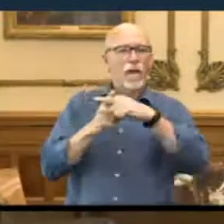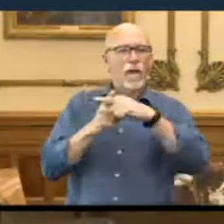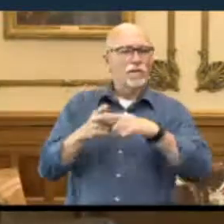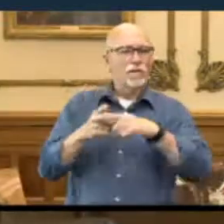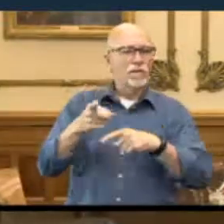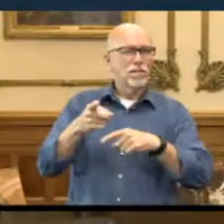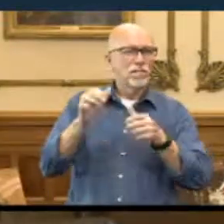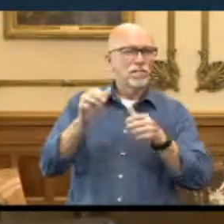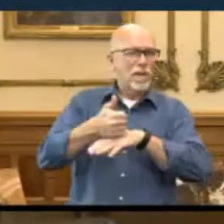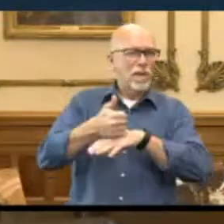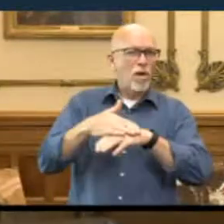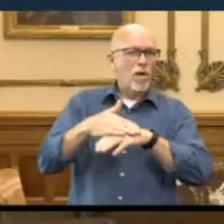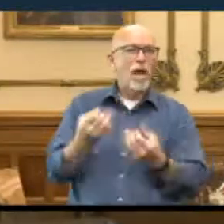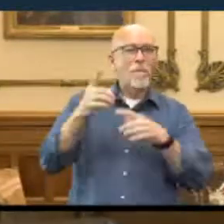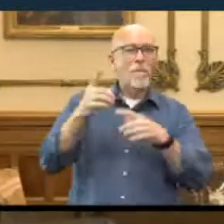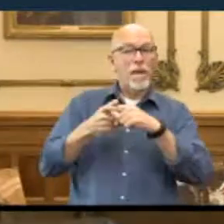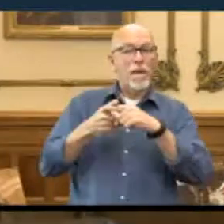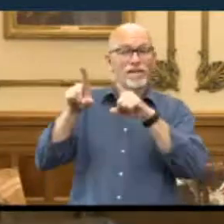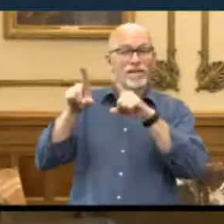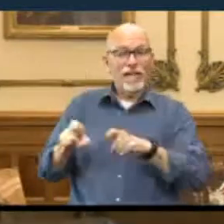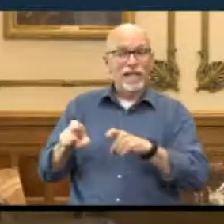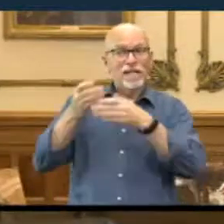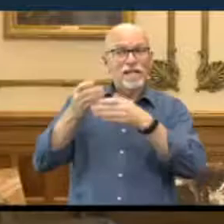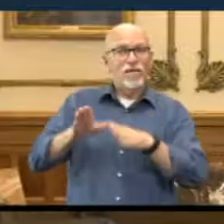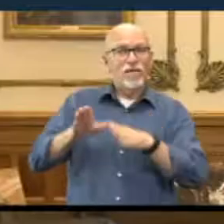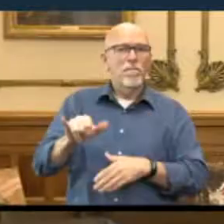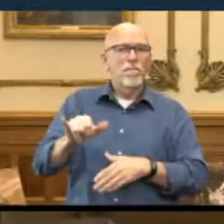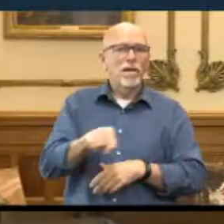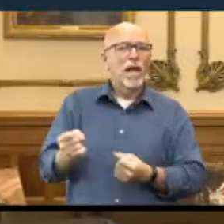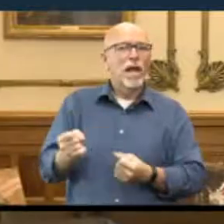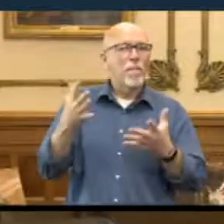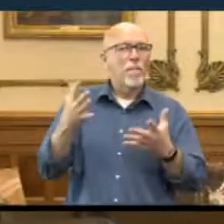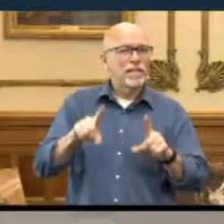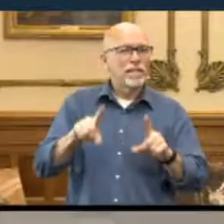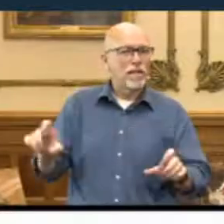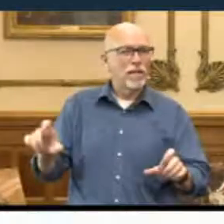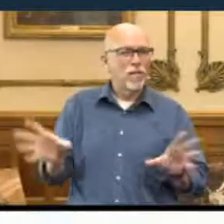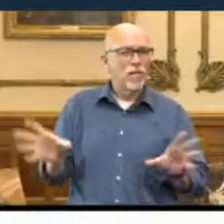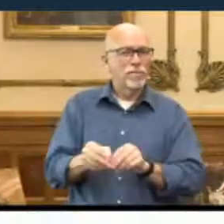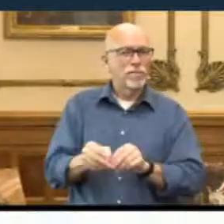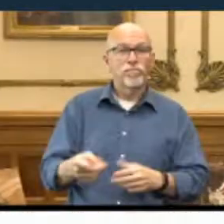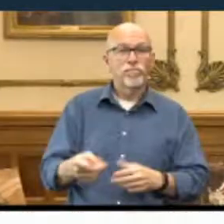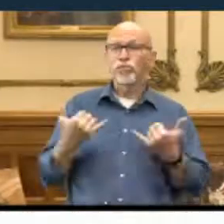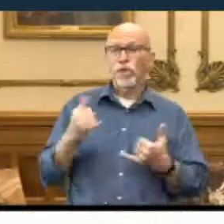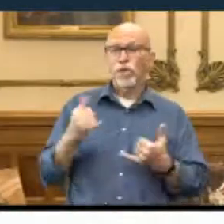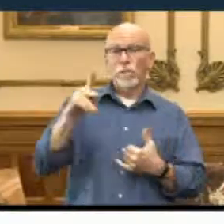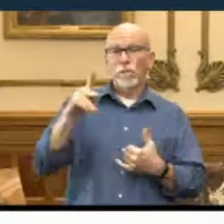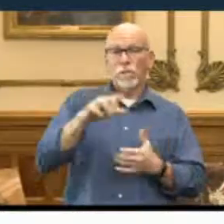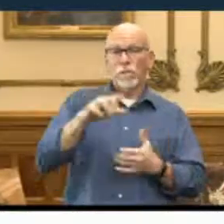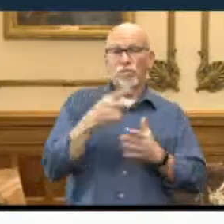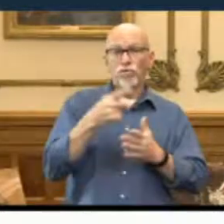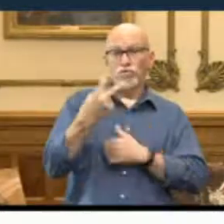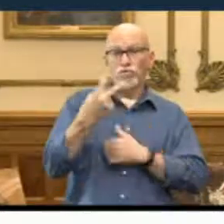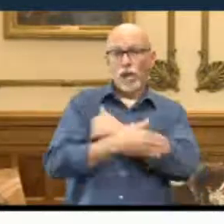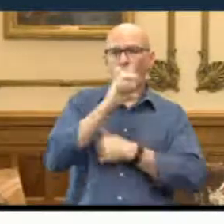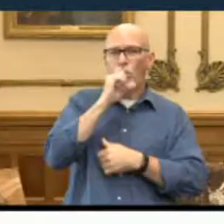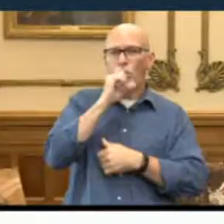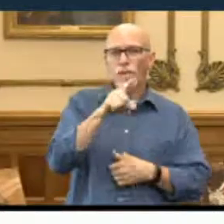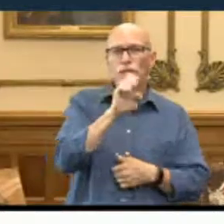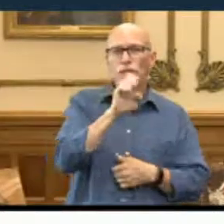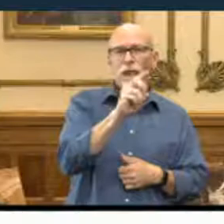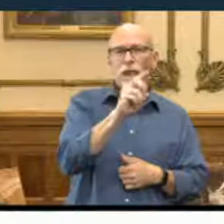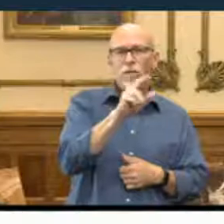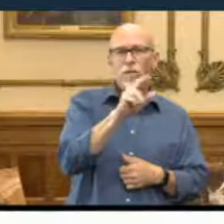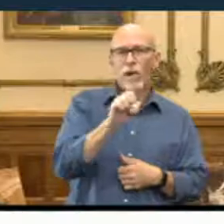determined by the number of positive tests divided by the number of administered tests. Today's map shows 2 counties in orange, Delaware